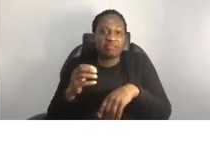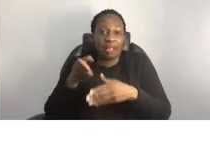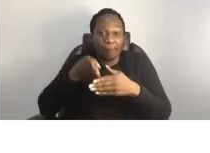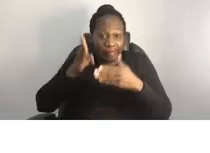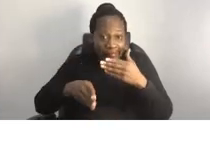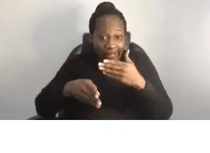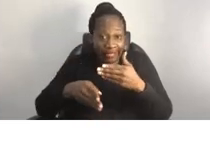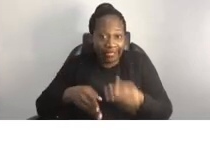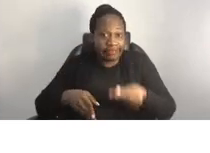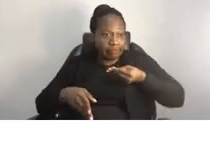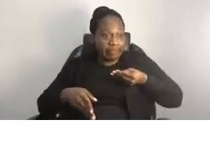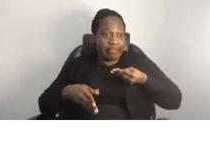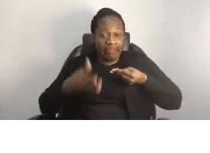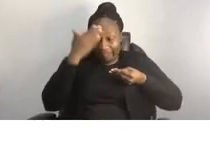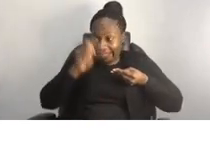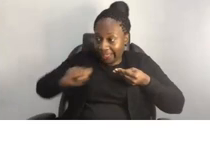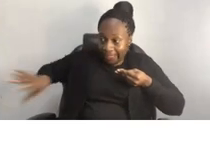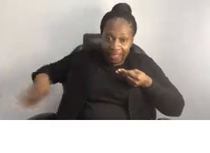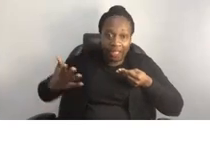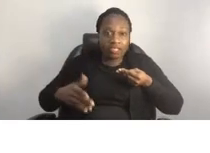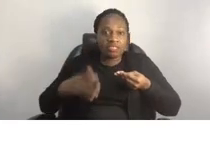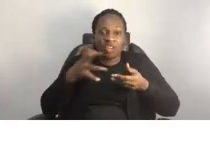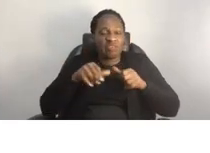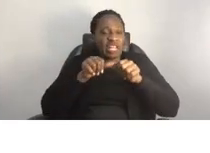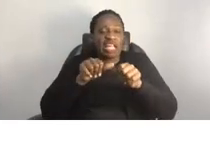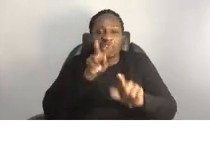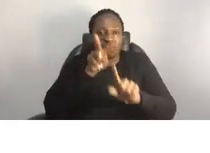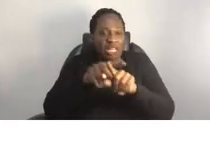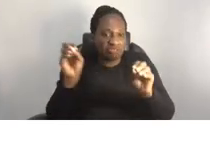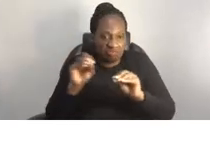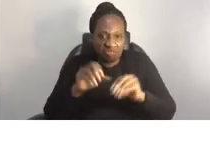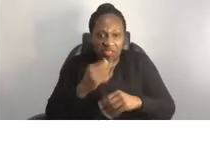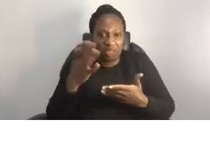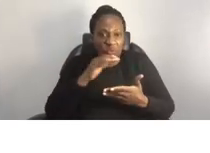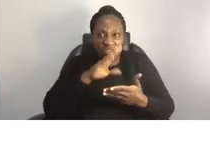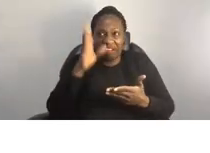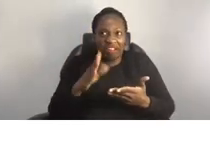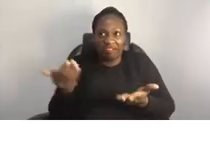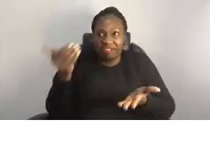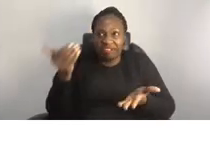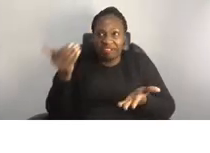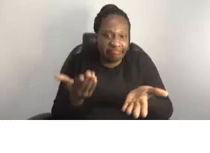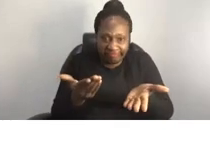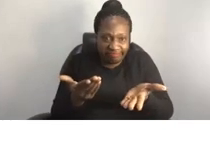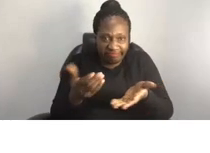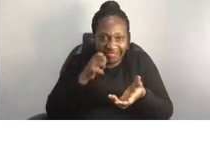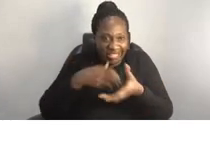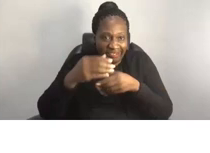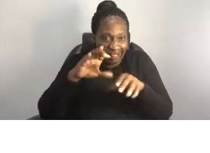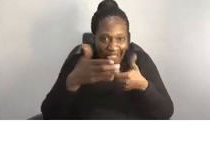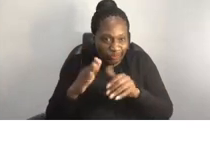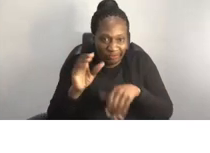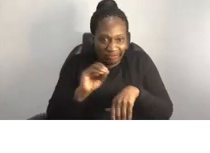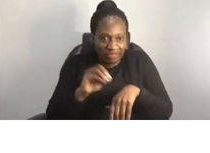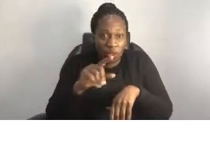very succinct. Assignment does not have lasting application, something that will be never be used outside the classroom,